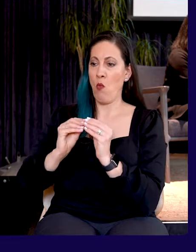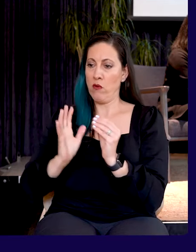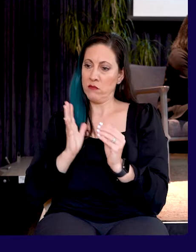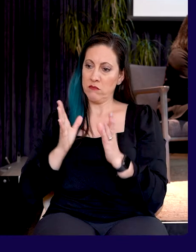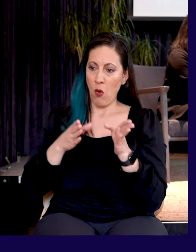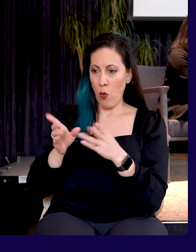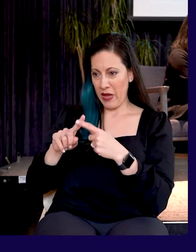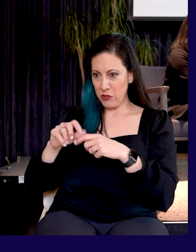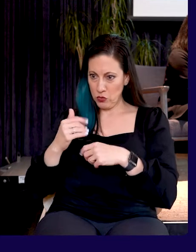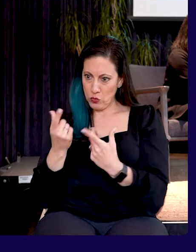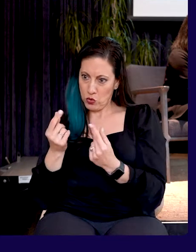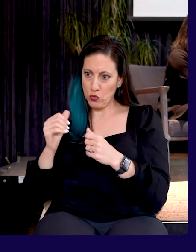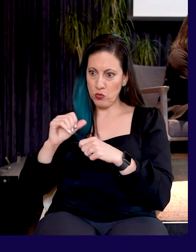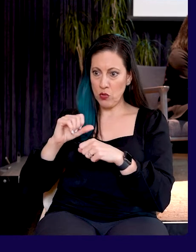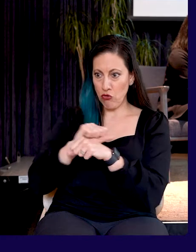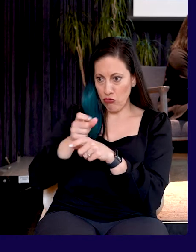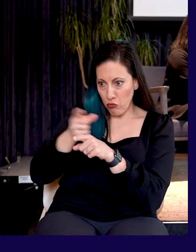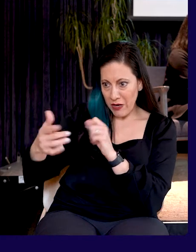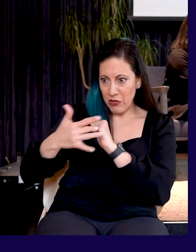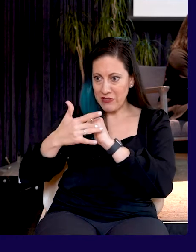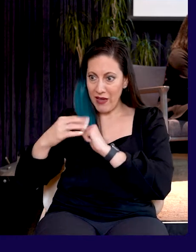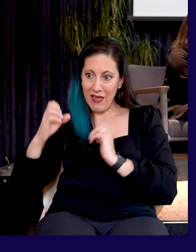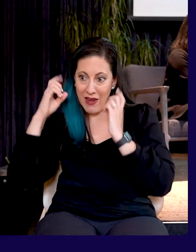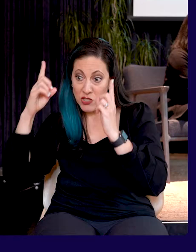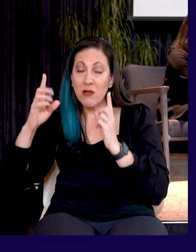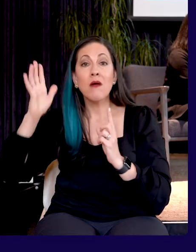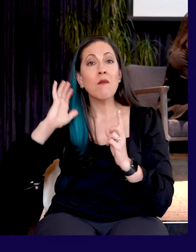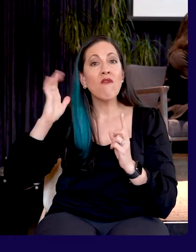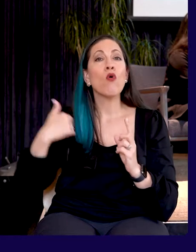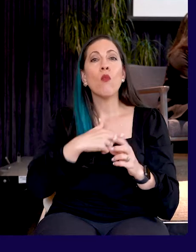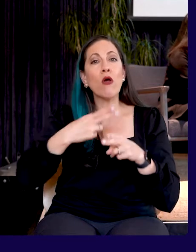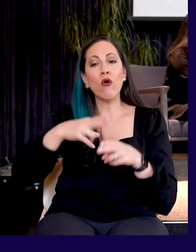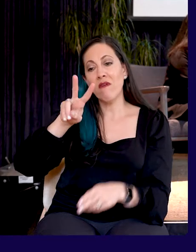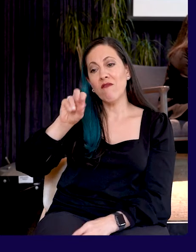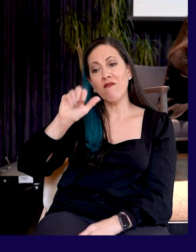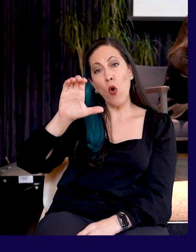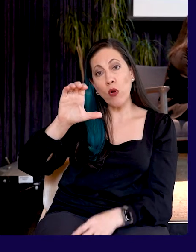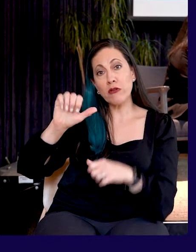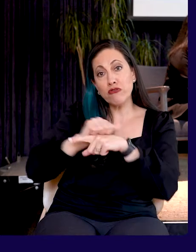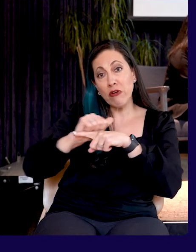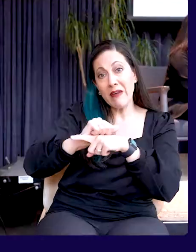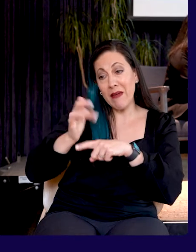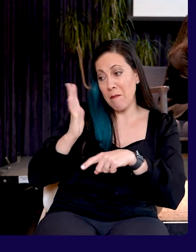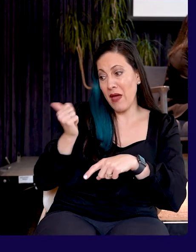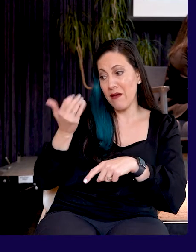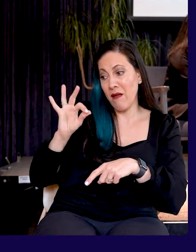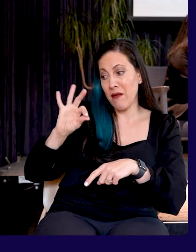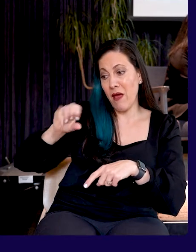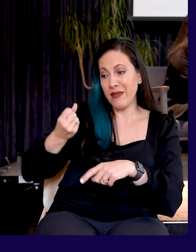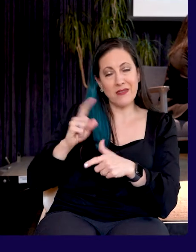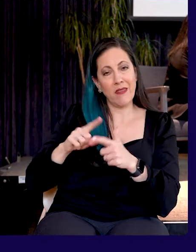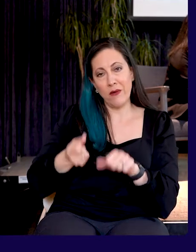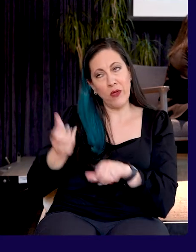about career tech and education, what used to be called voc training. I think in the 90s we got rid of that, but we